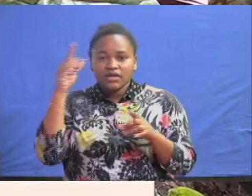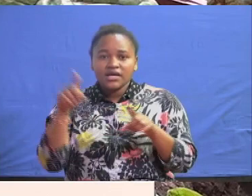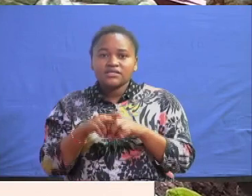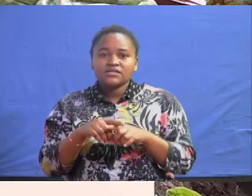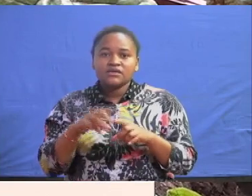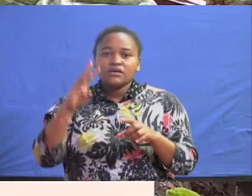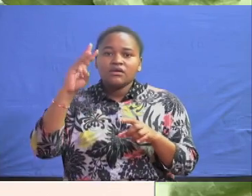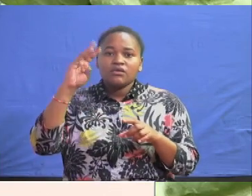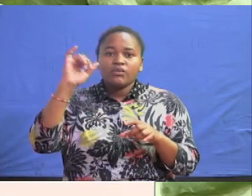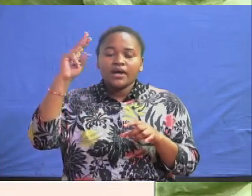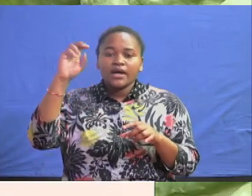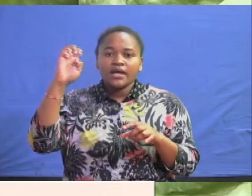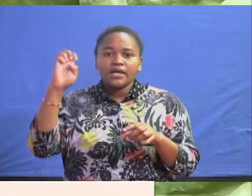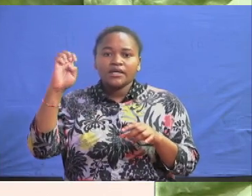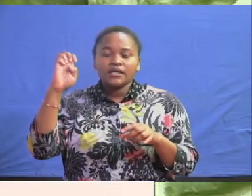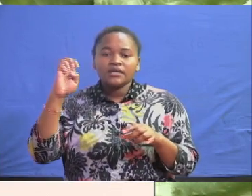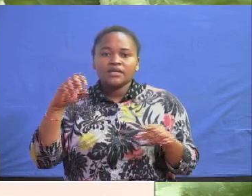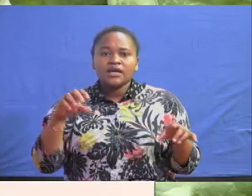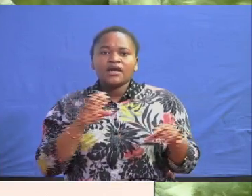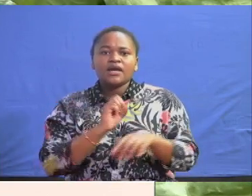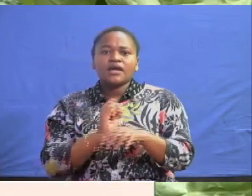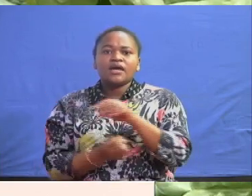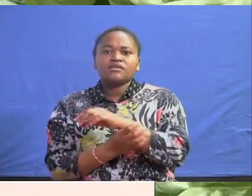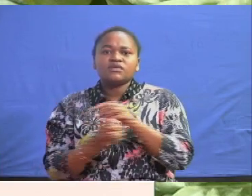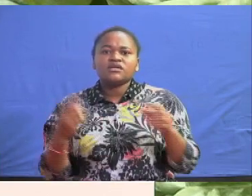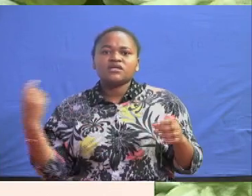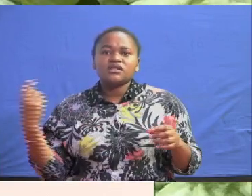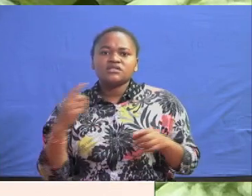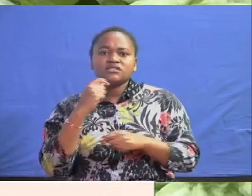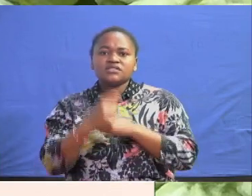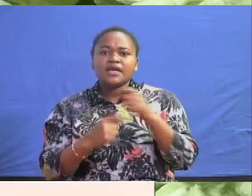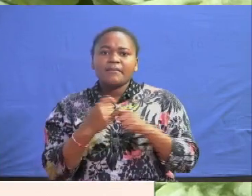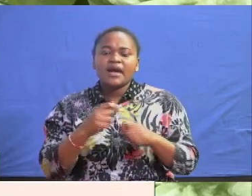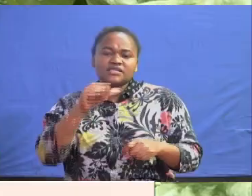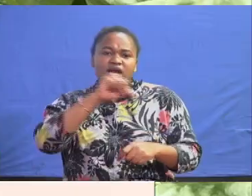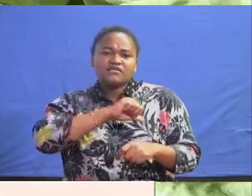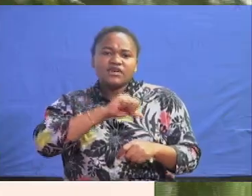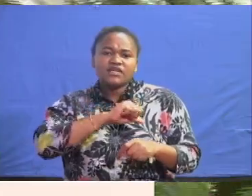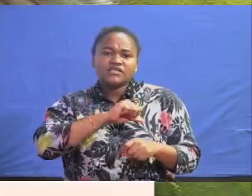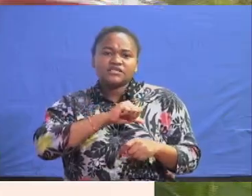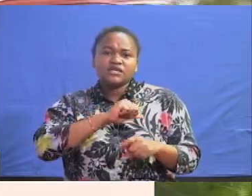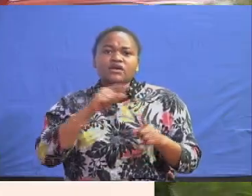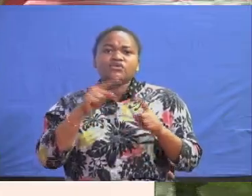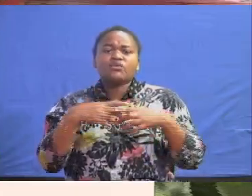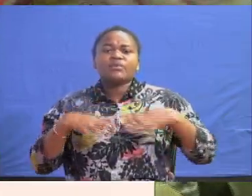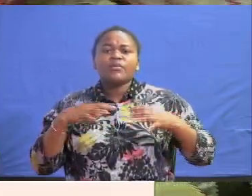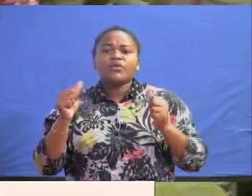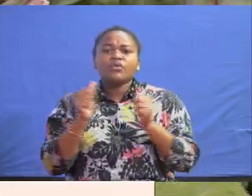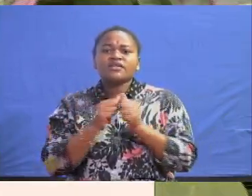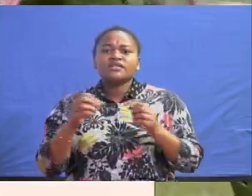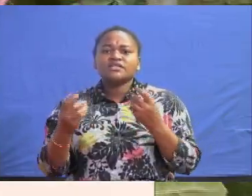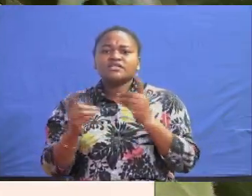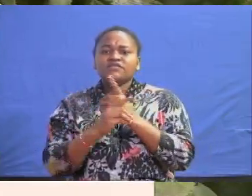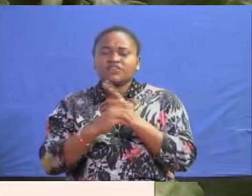wine spinach. Kama anavyoelezea, kila aina ya mboga hii ina manufaa yake, hasa kwa watu wenye magonjwa ya tumbo